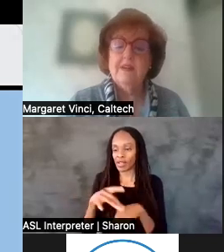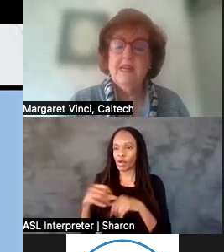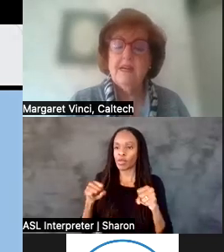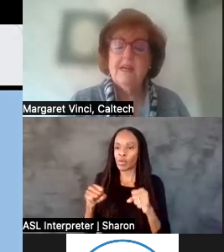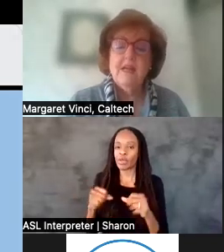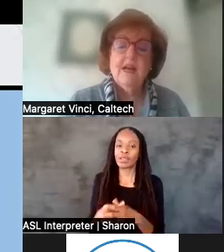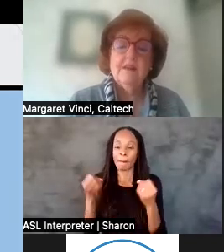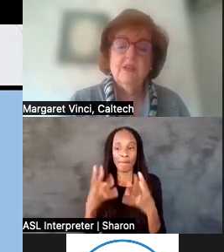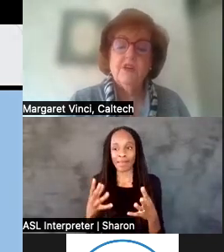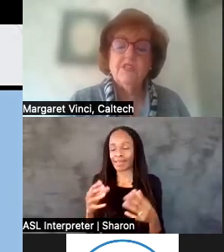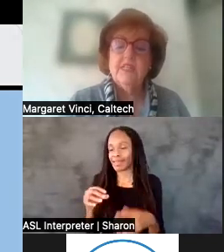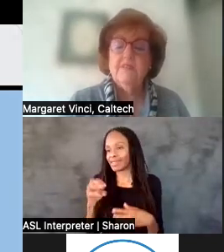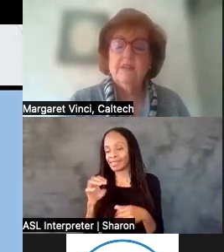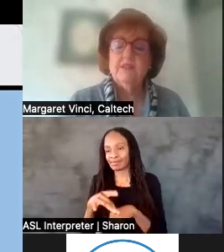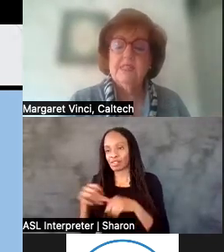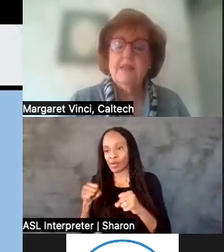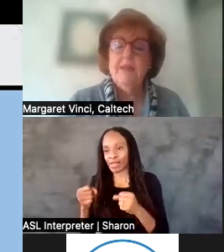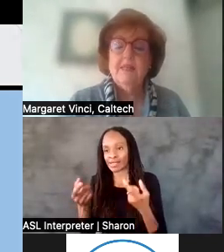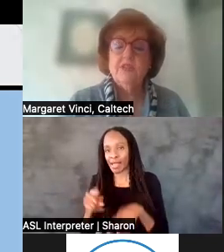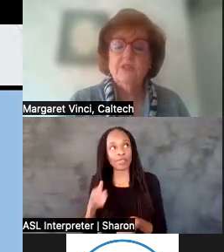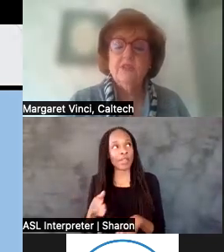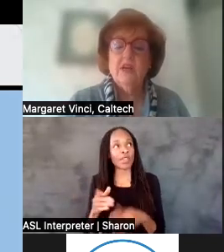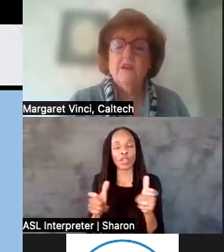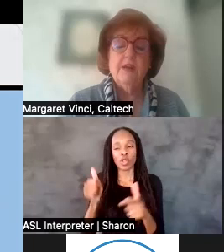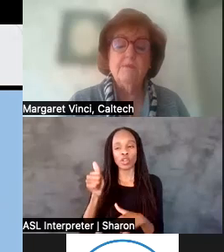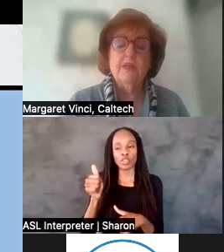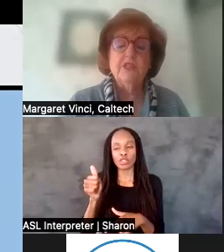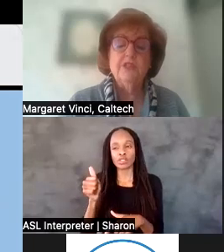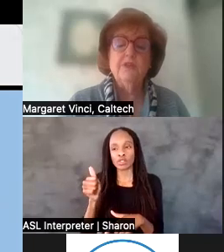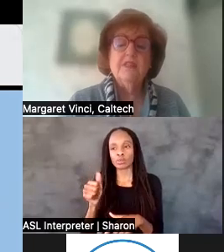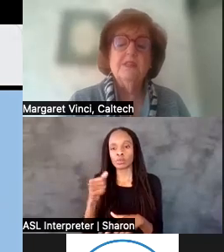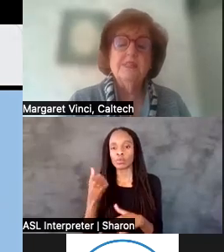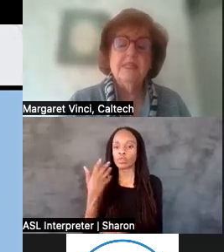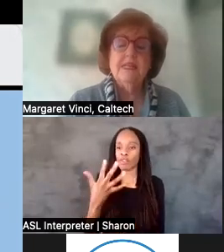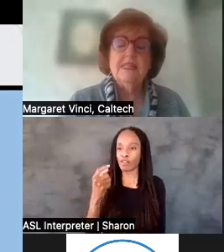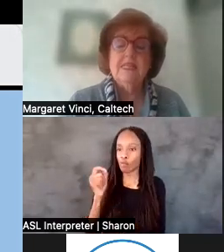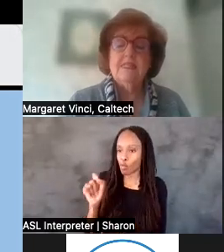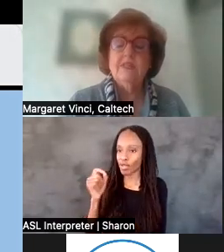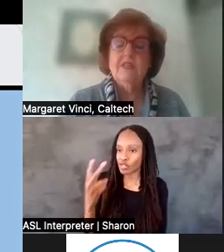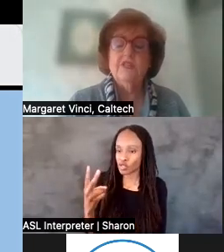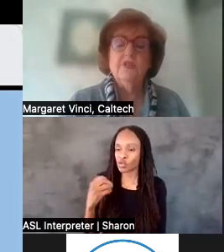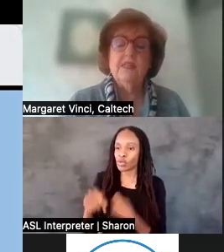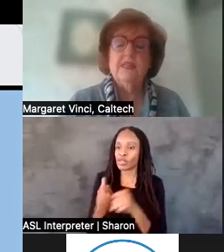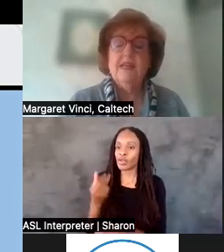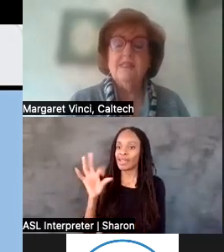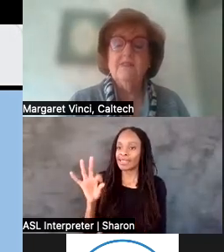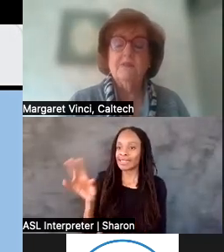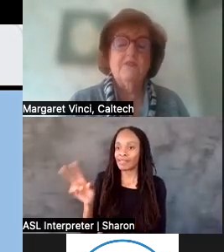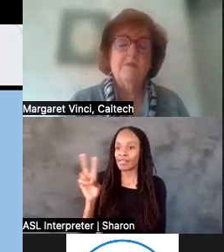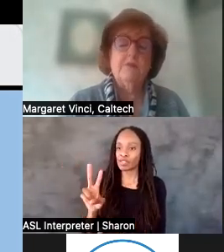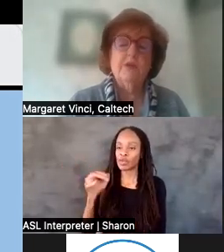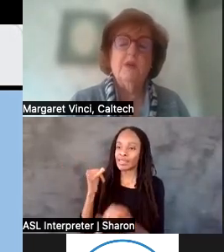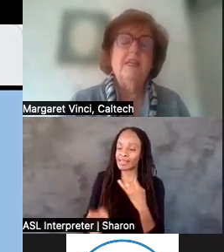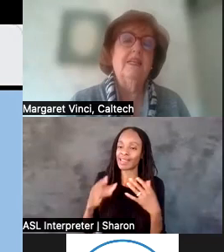this area. The largest event was a magnitude 5.2. It was in 1972, and the last event